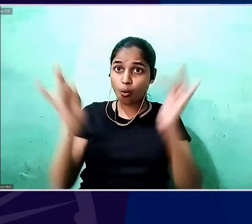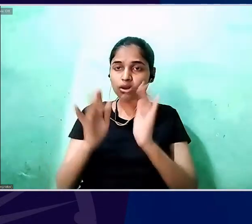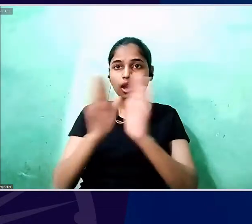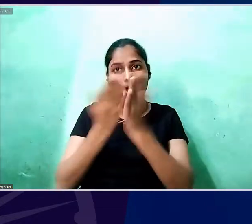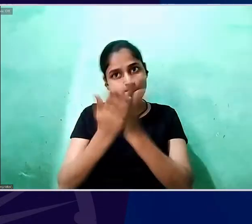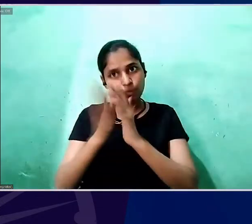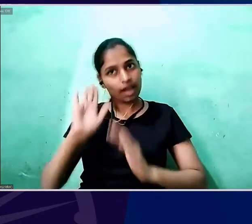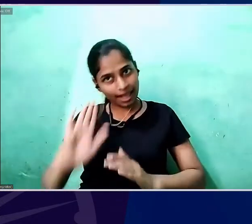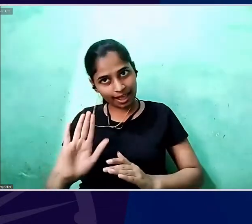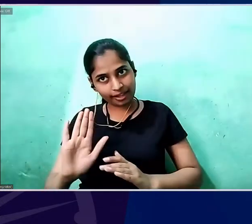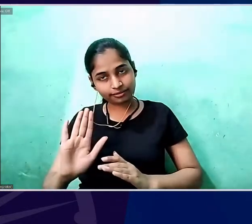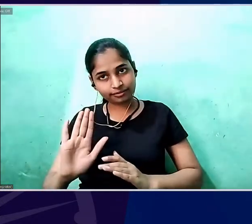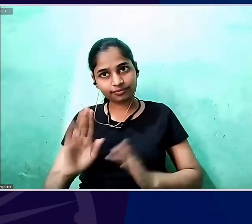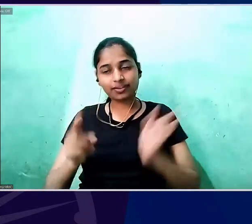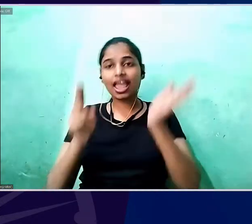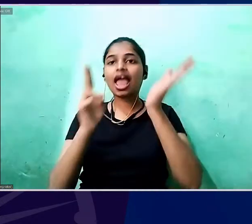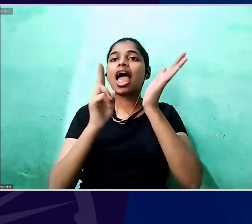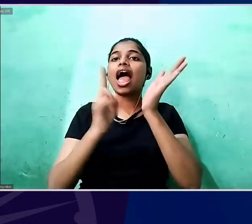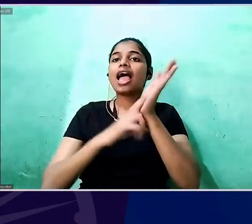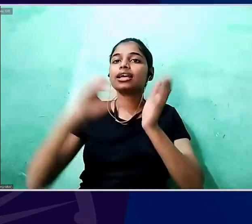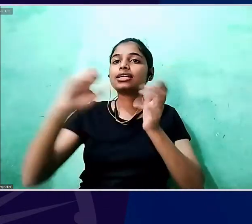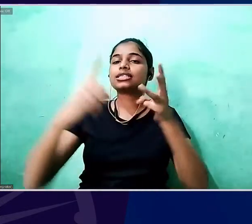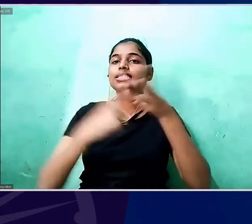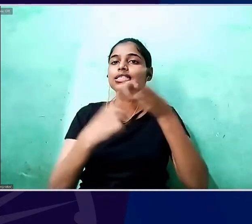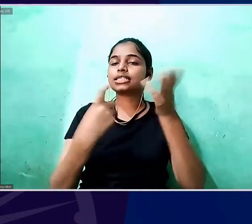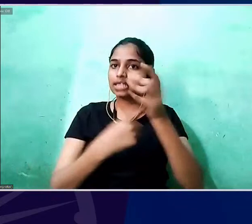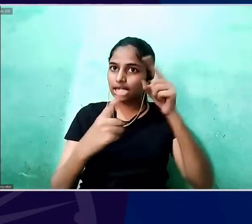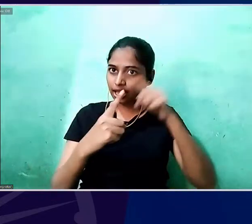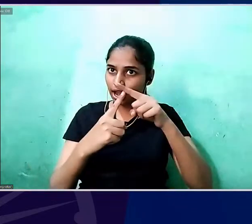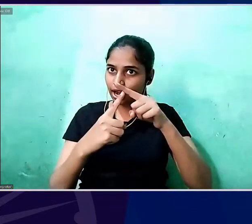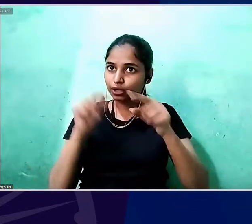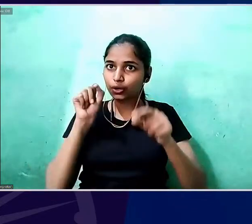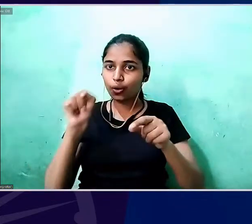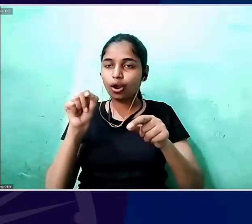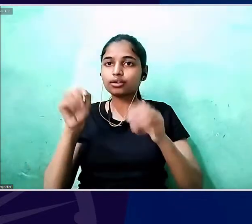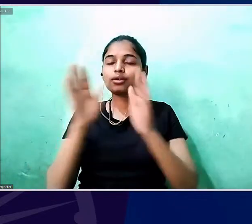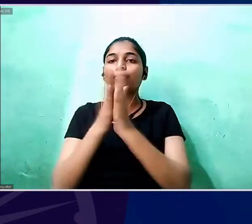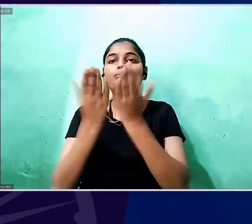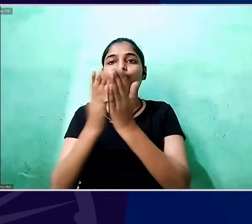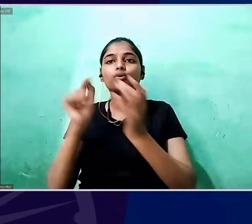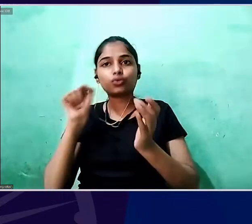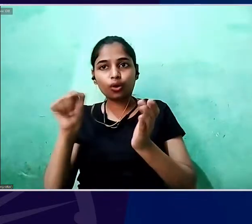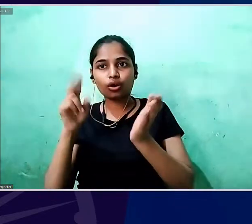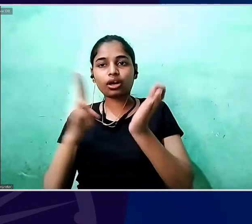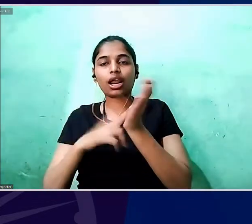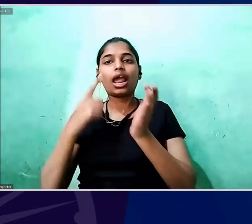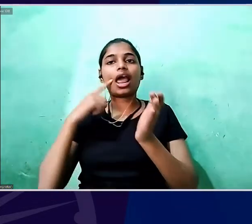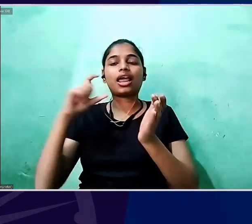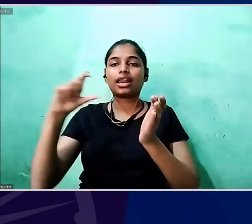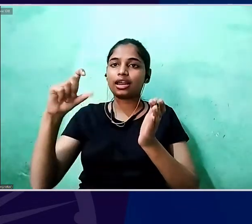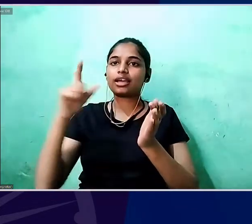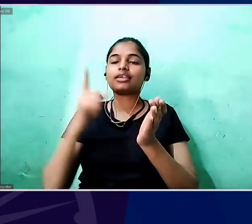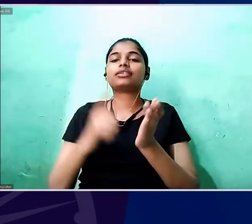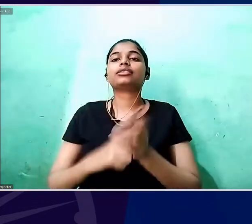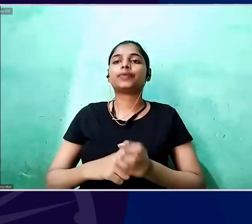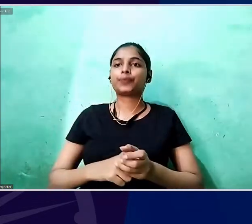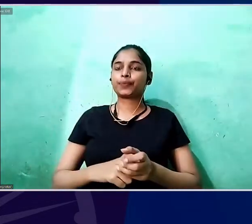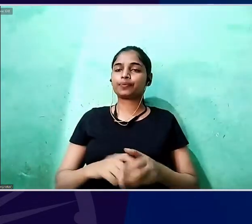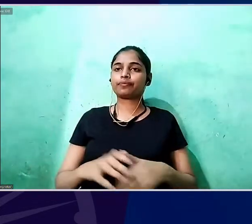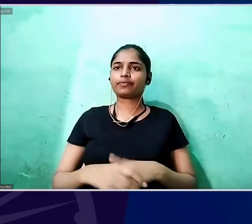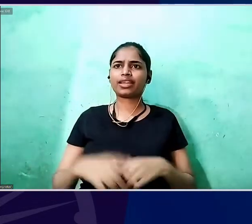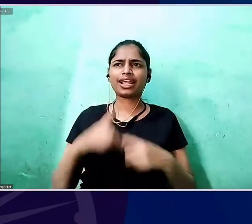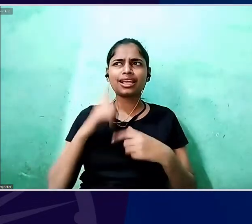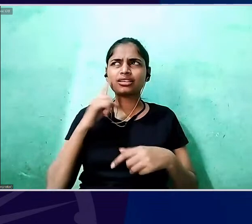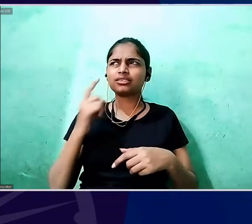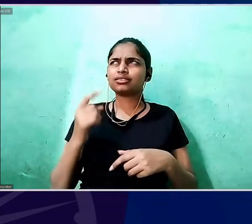ncertbooks.ncert.gov.in, and these books will be delivered at your doorstep without any extra delivery charges. And if you want a soft